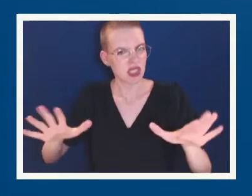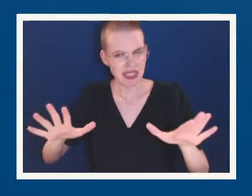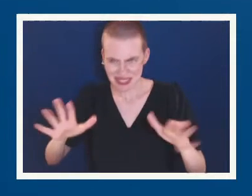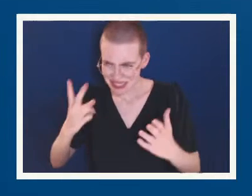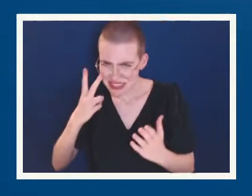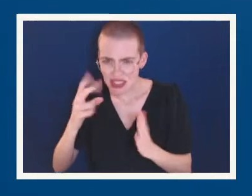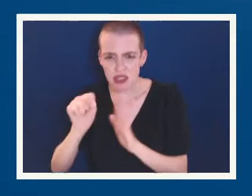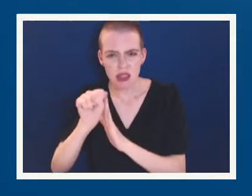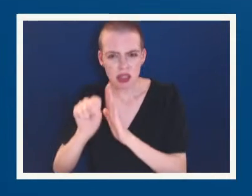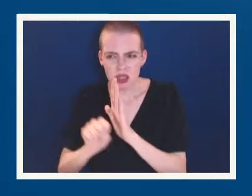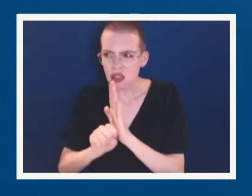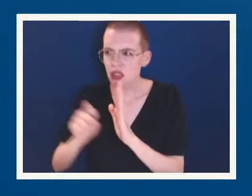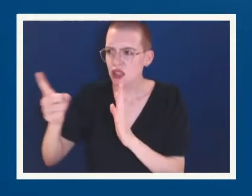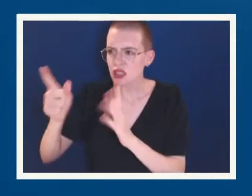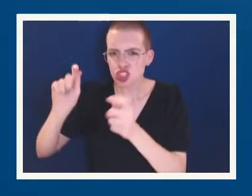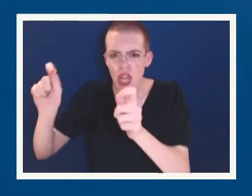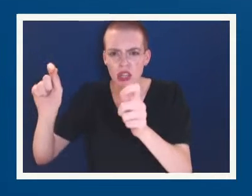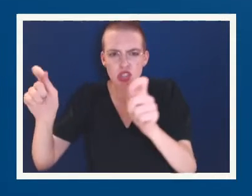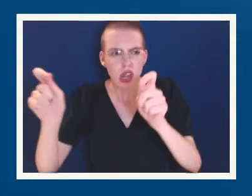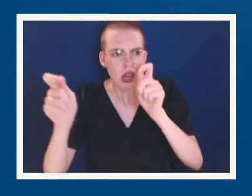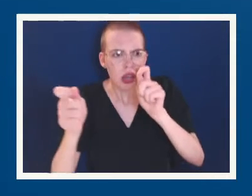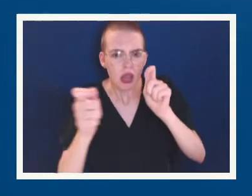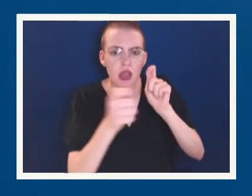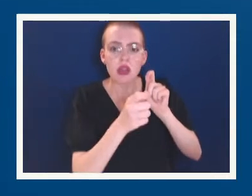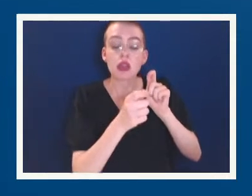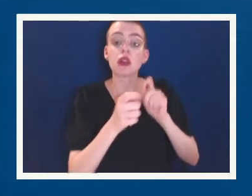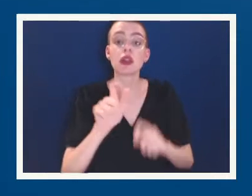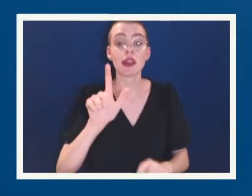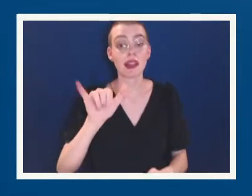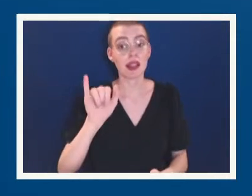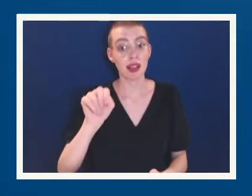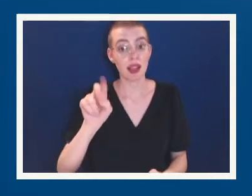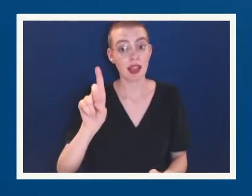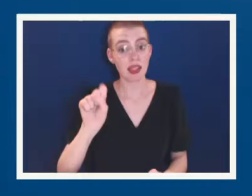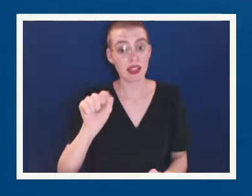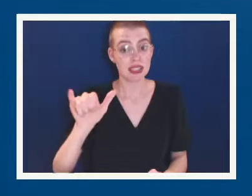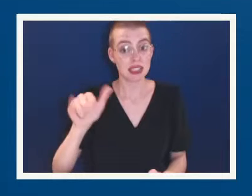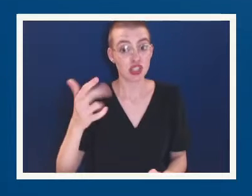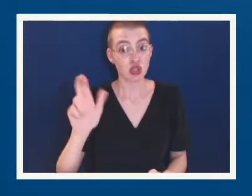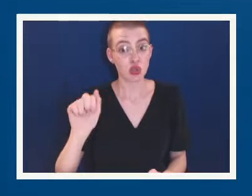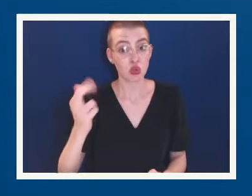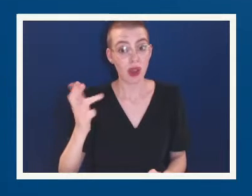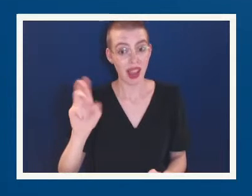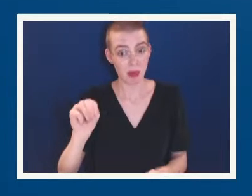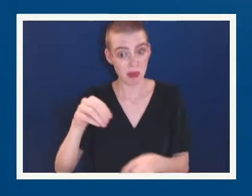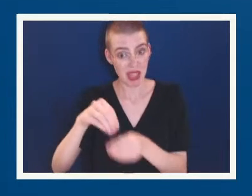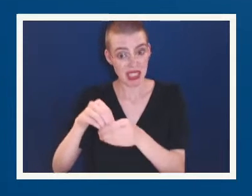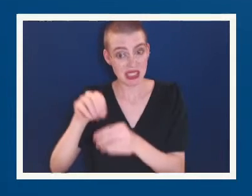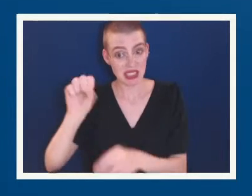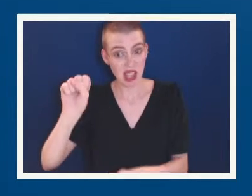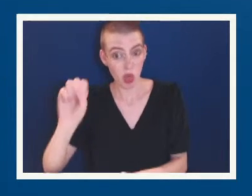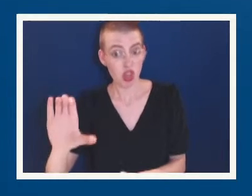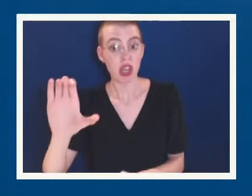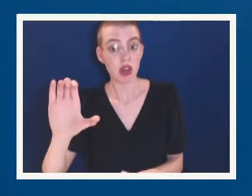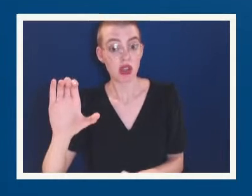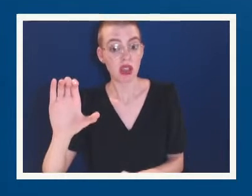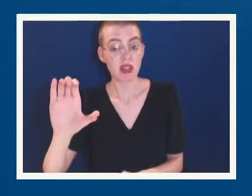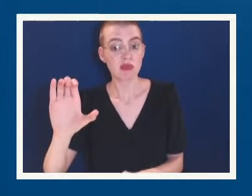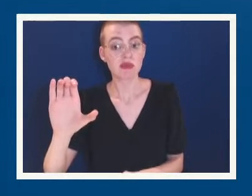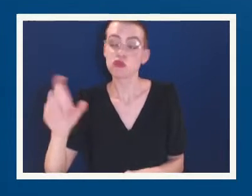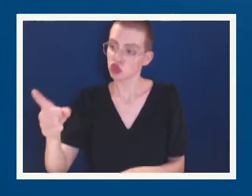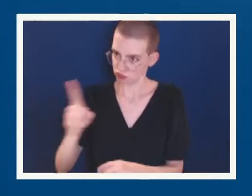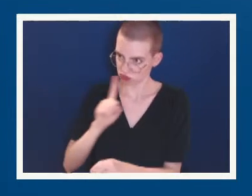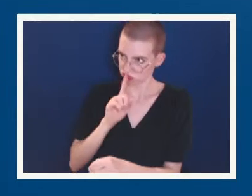of the mother. And Senator Lindsey Graham of South Carolina is going to make sure that if Oz is elected, and